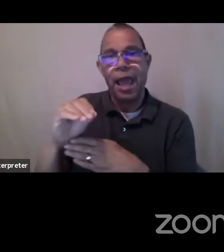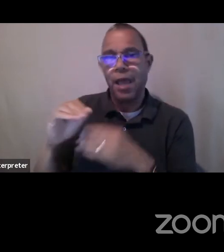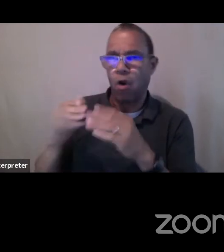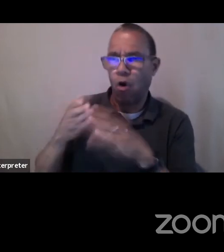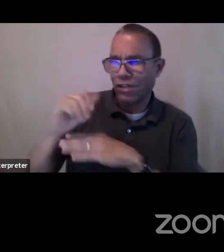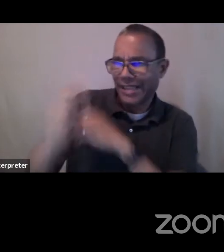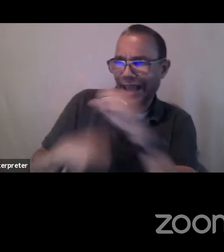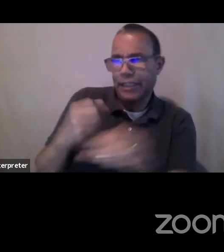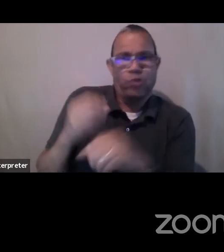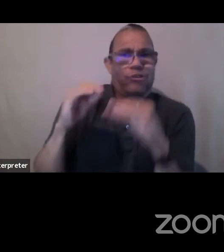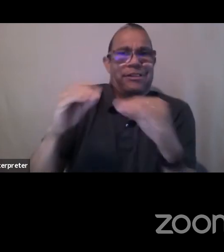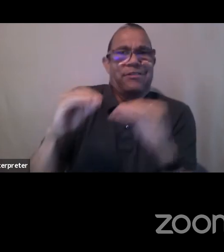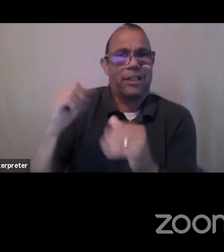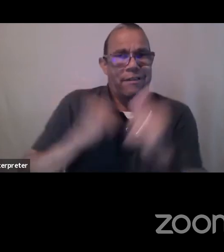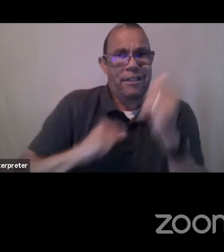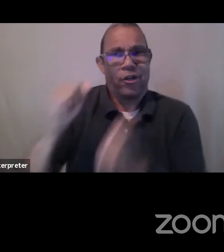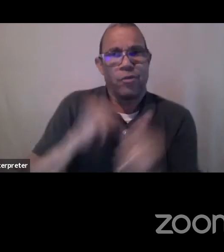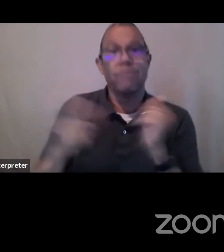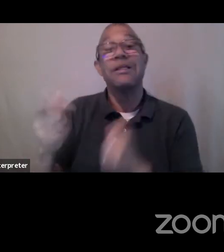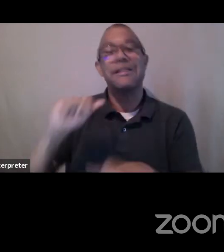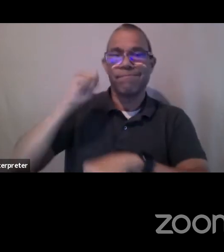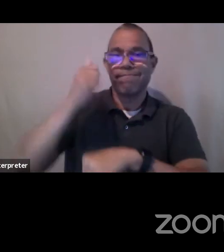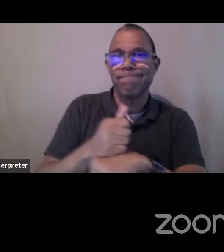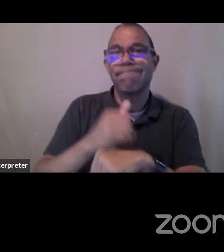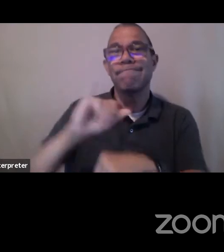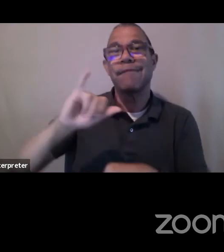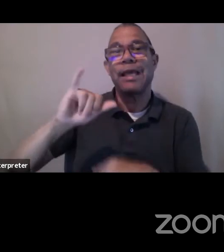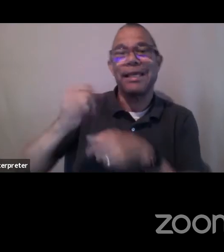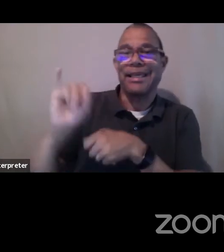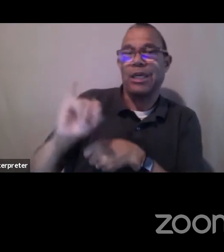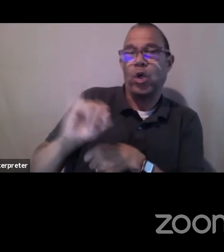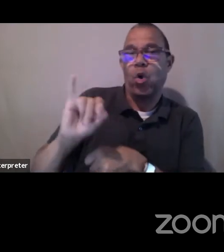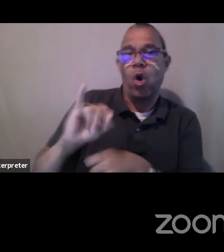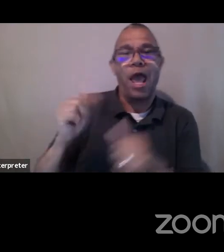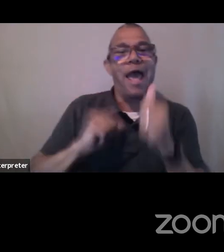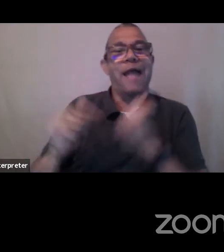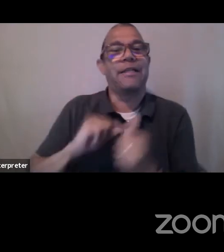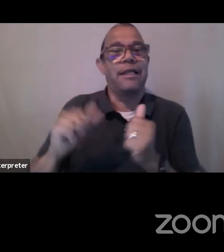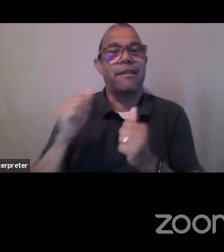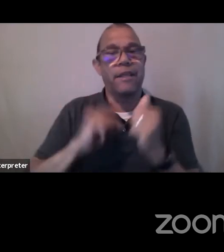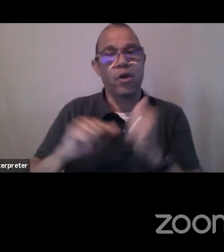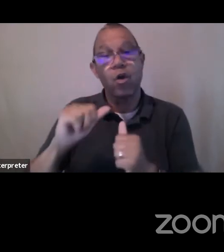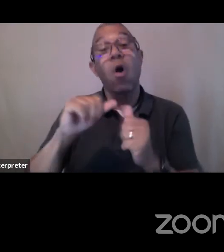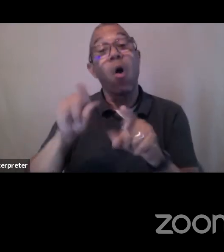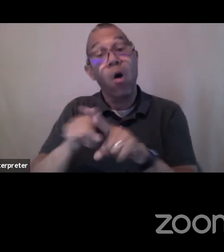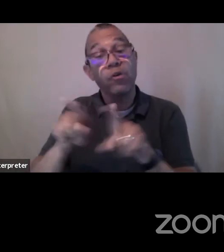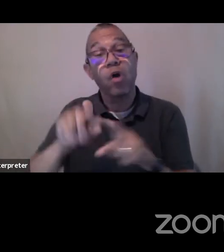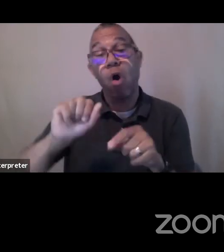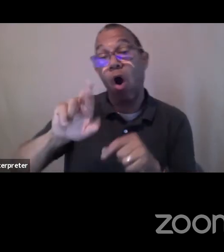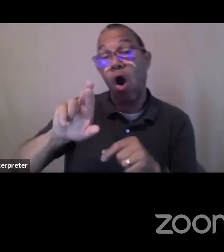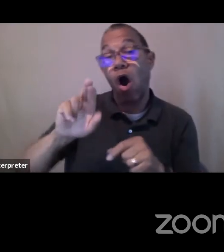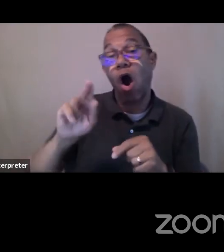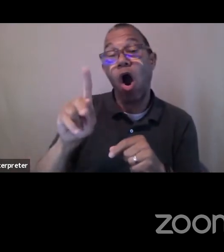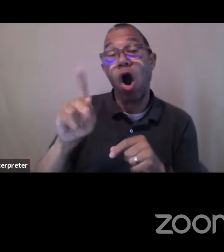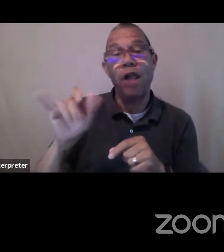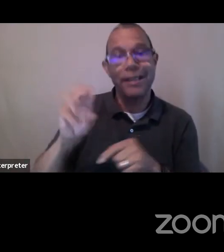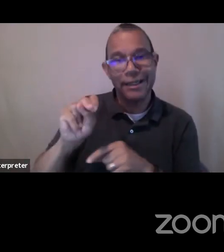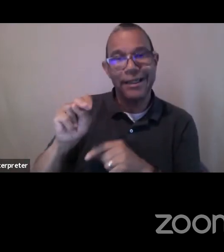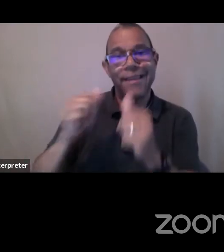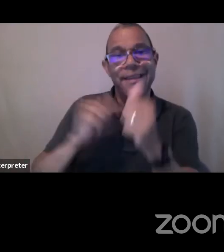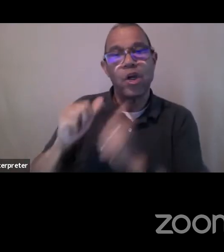theatre. He is the founder of the Igor Golak Acting Studio and Artistic Director of Arlequin Players Theatre, which has won numerous